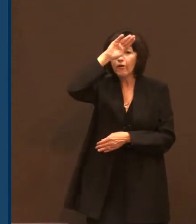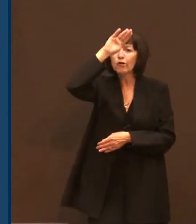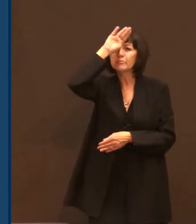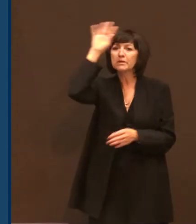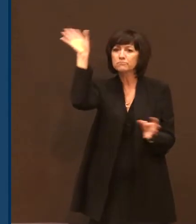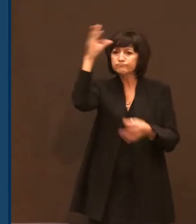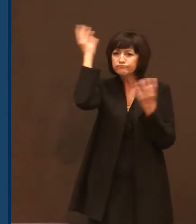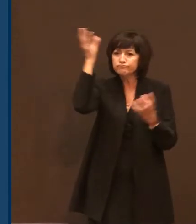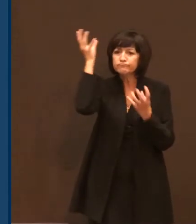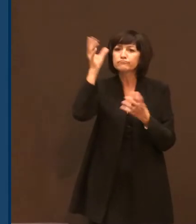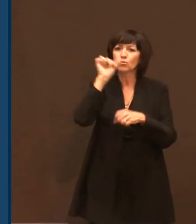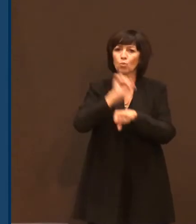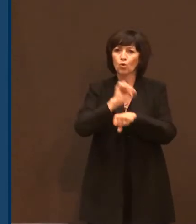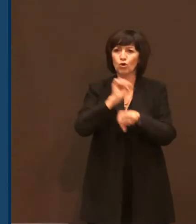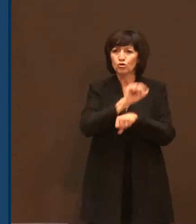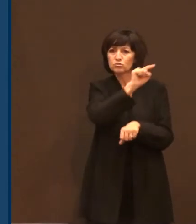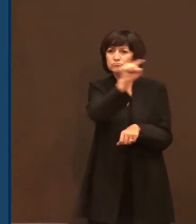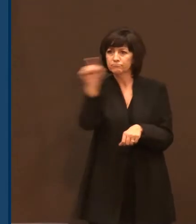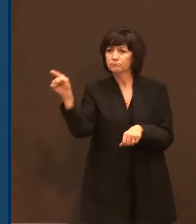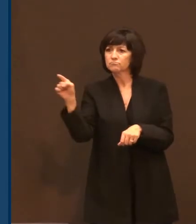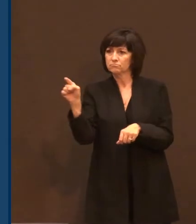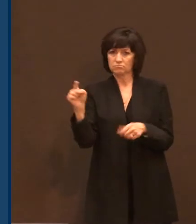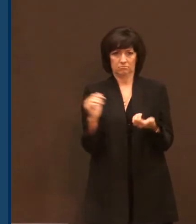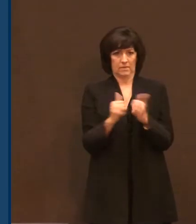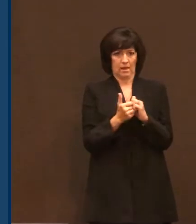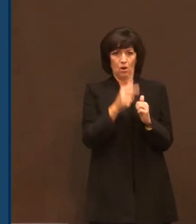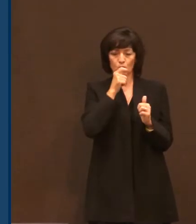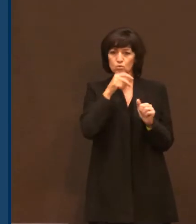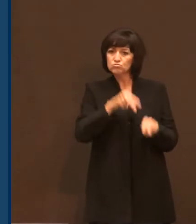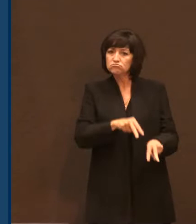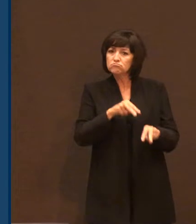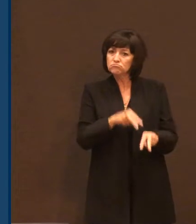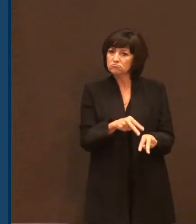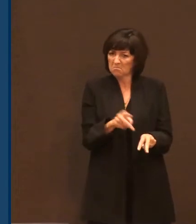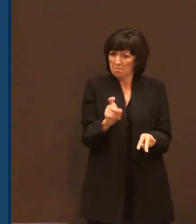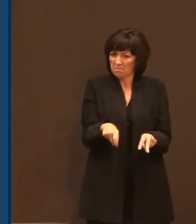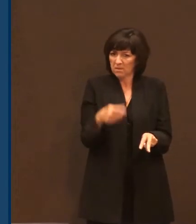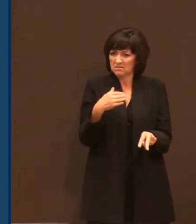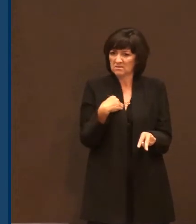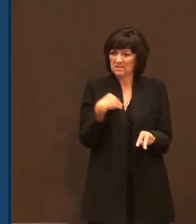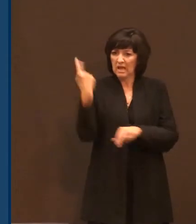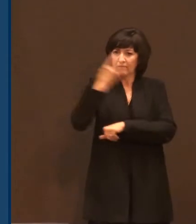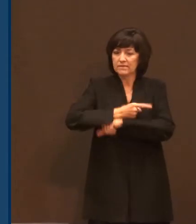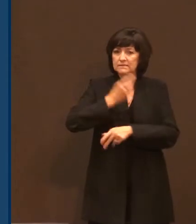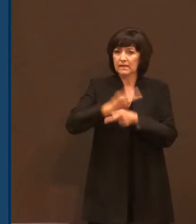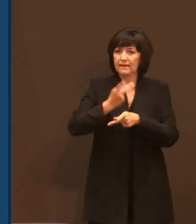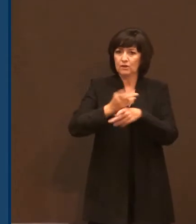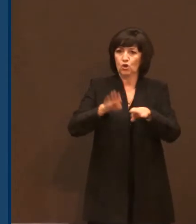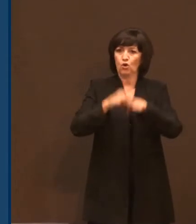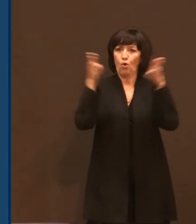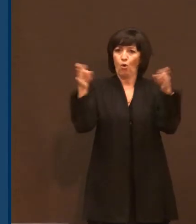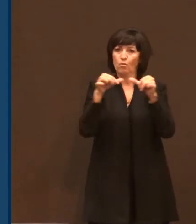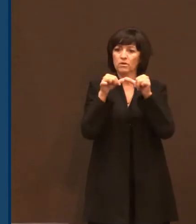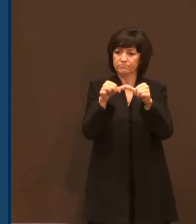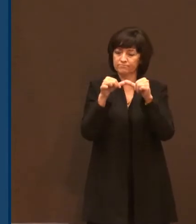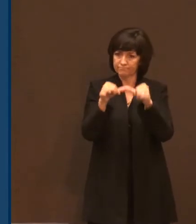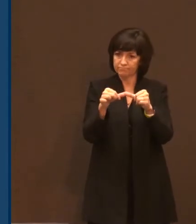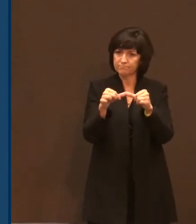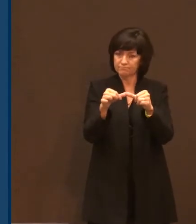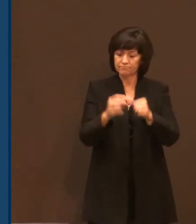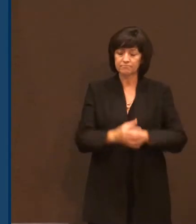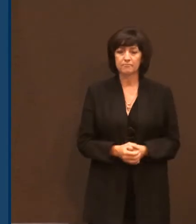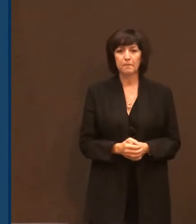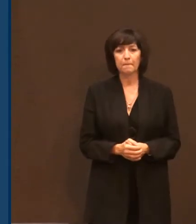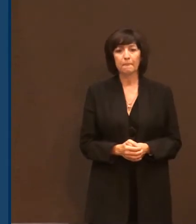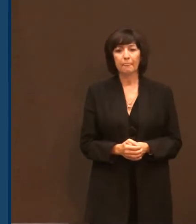safe way. And lots of other additional supports that go into the equation as well. To help